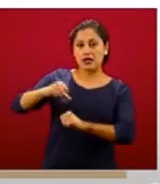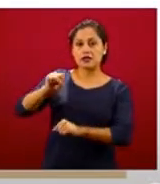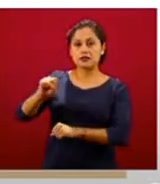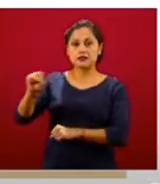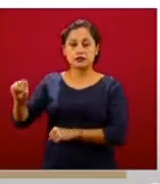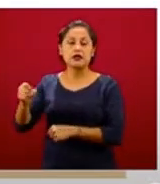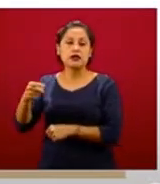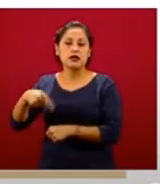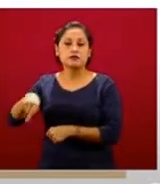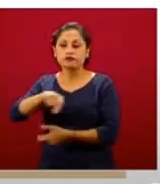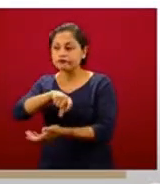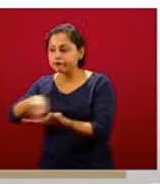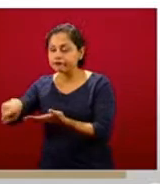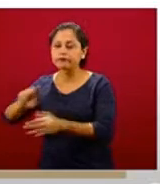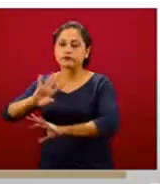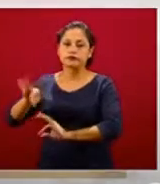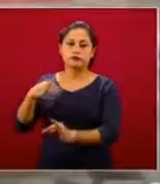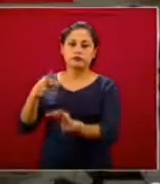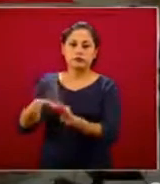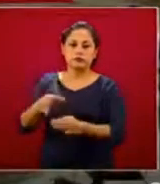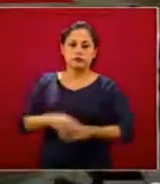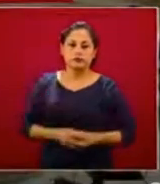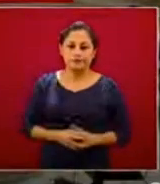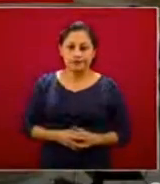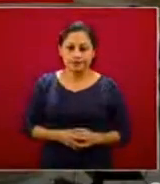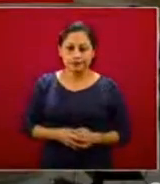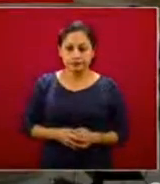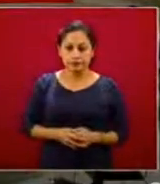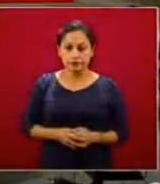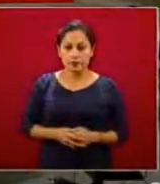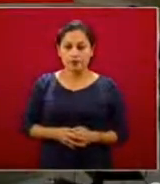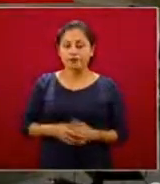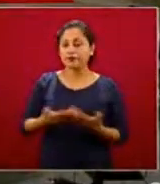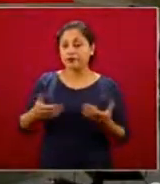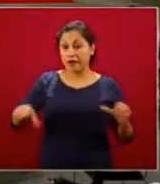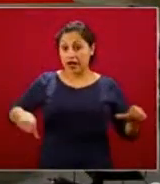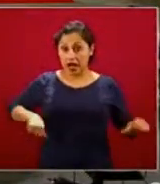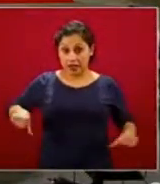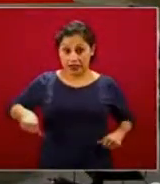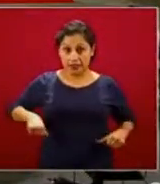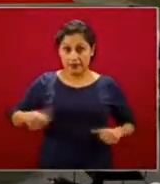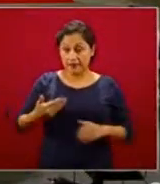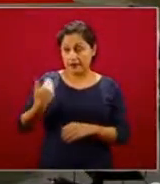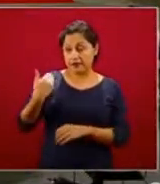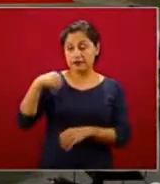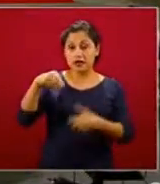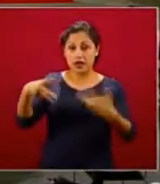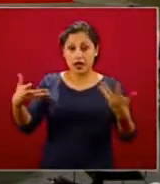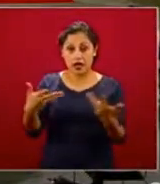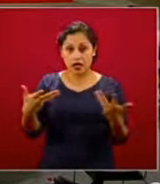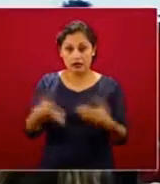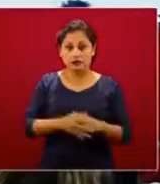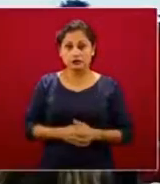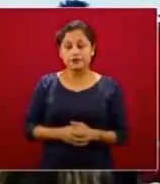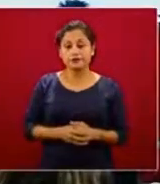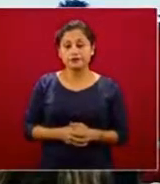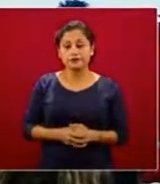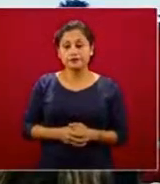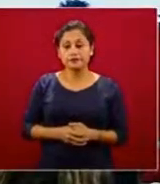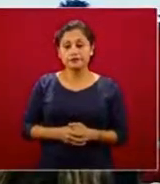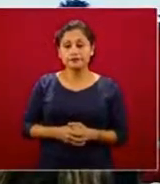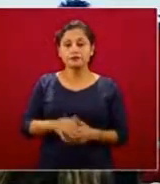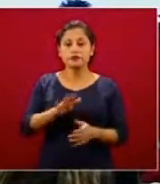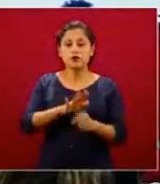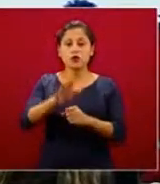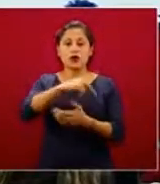para have lograr some esta figures compra. next La week or at siguiente, most y in the de las next 2 últimas weeks from acciones the que se Ministry han of Health realizado, to be bueno, able to también carry es out this importante, program. los